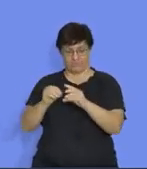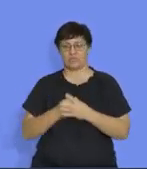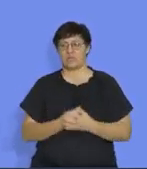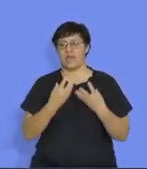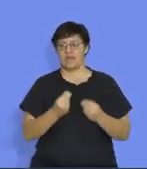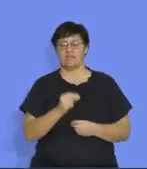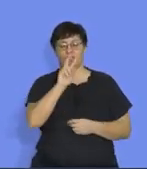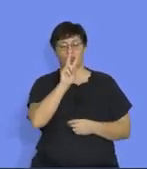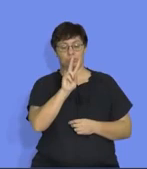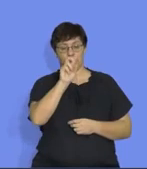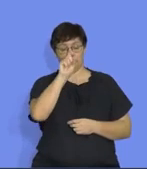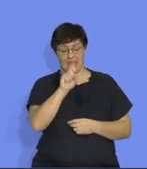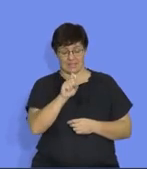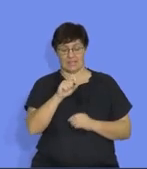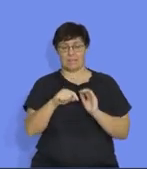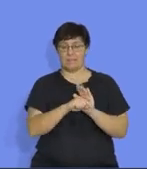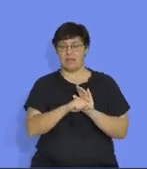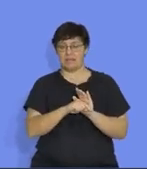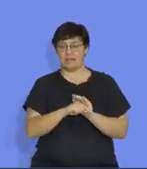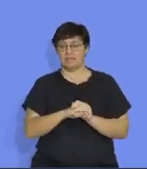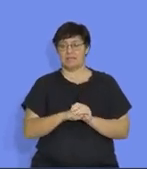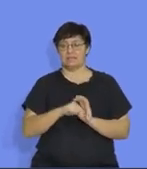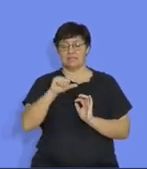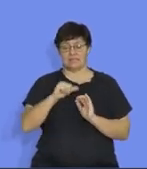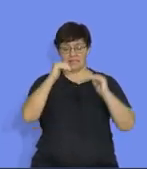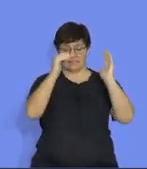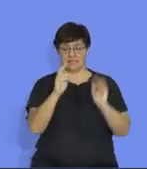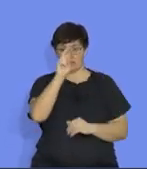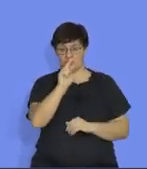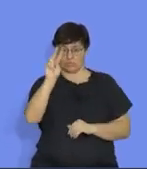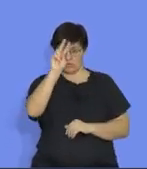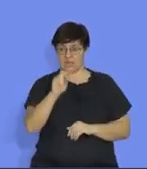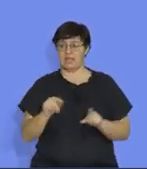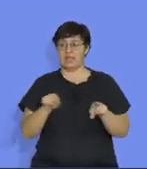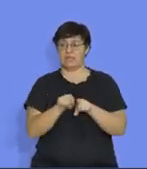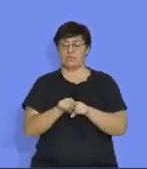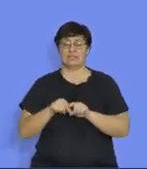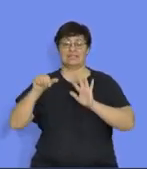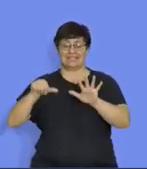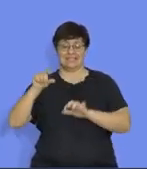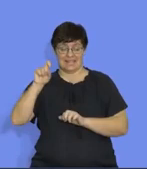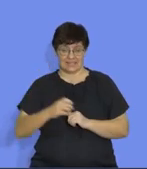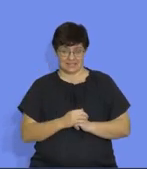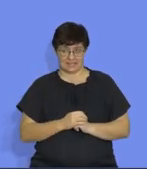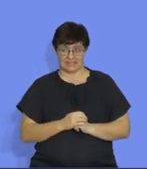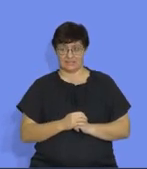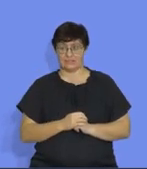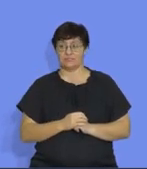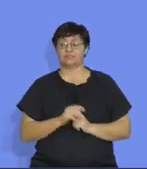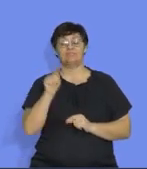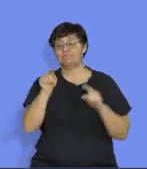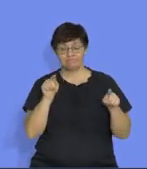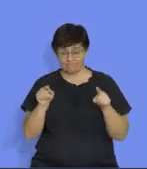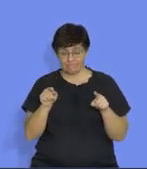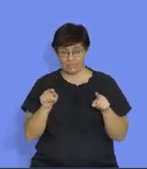have 2x minus 6 squared is equal to 16x. If I multiply those two